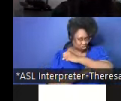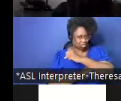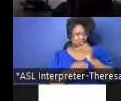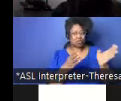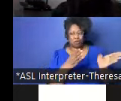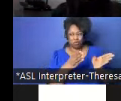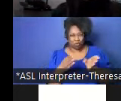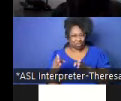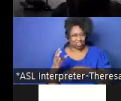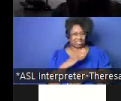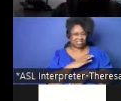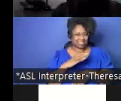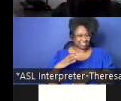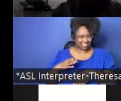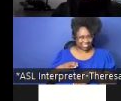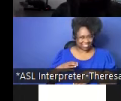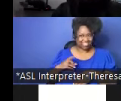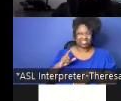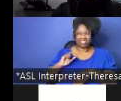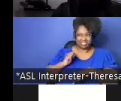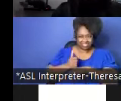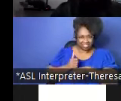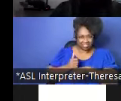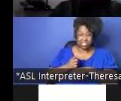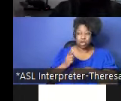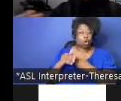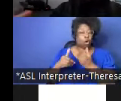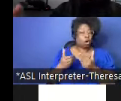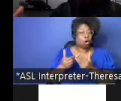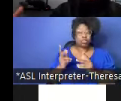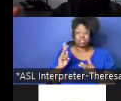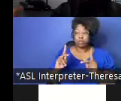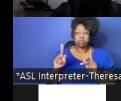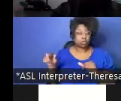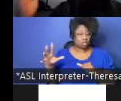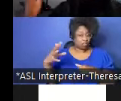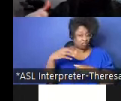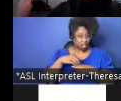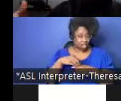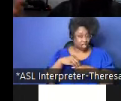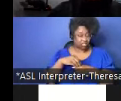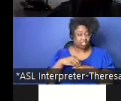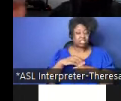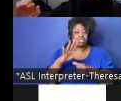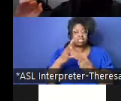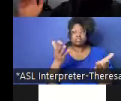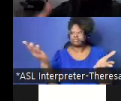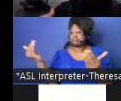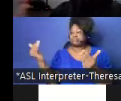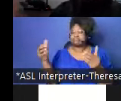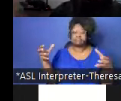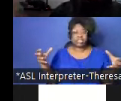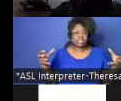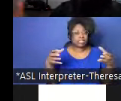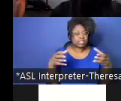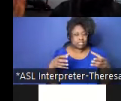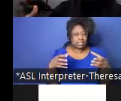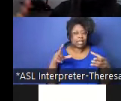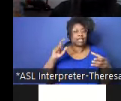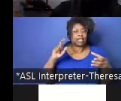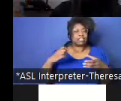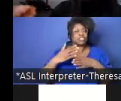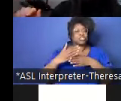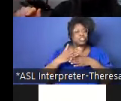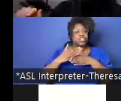entities that have their fingers in the infrastructure pie, so to speak, within the region need to be getting together and sharing their